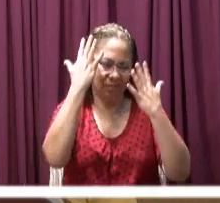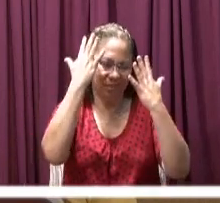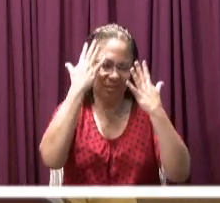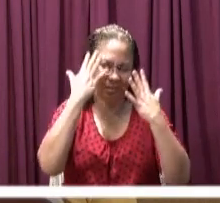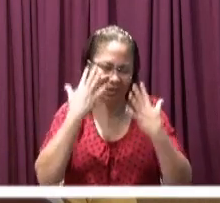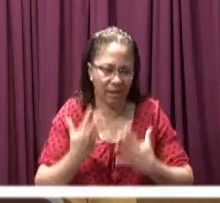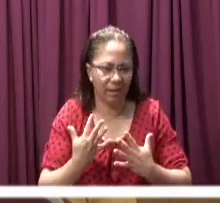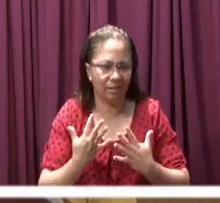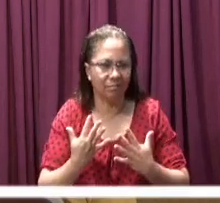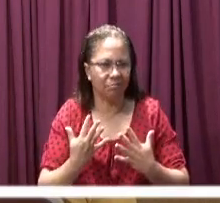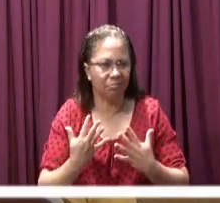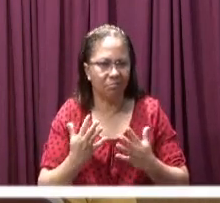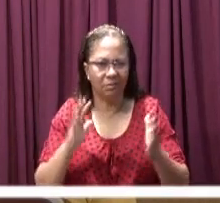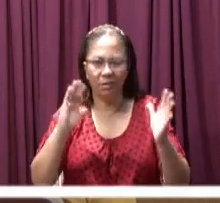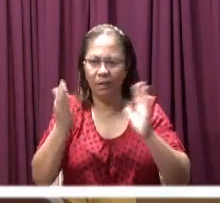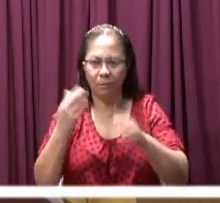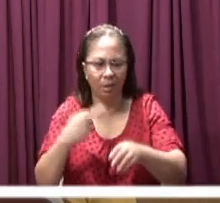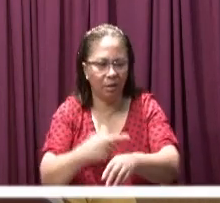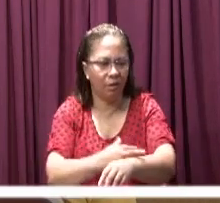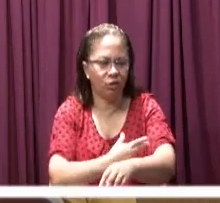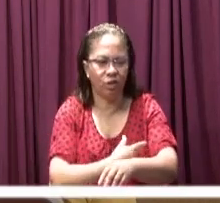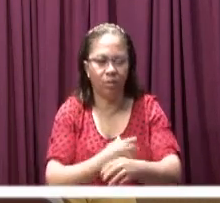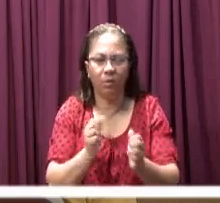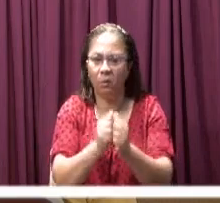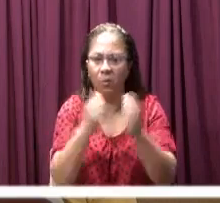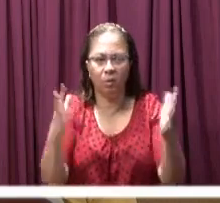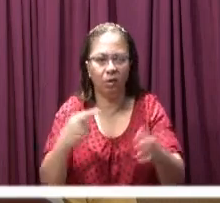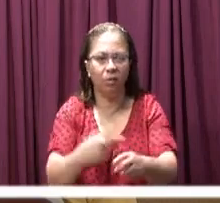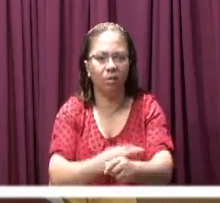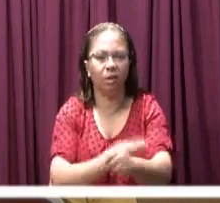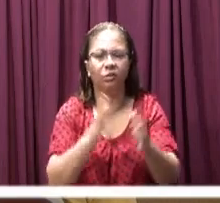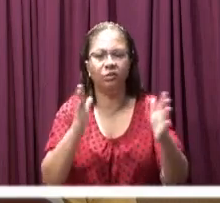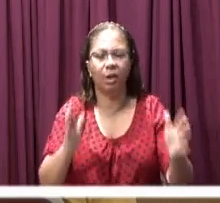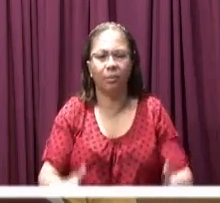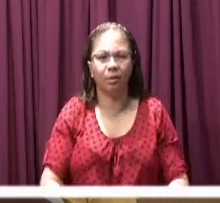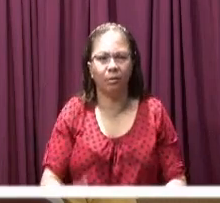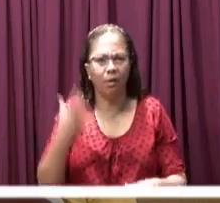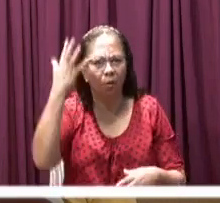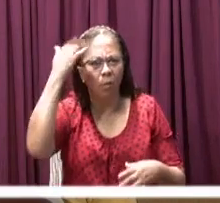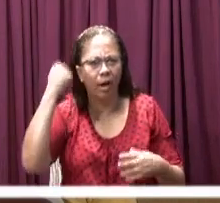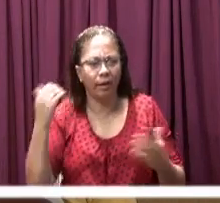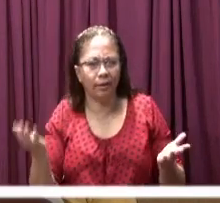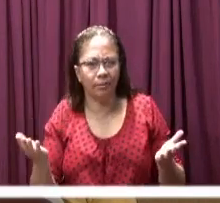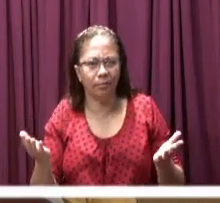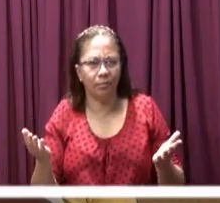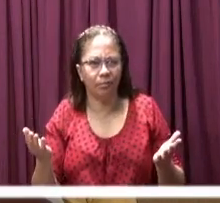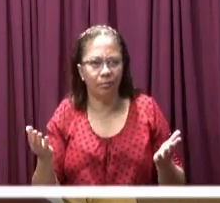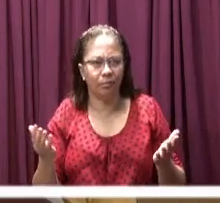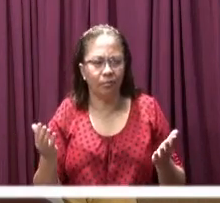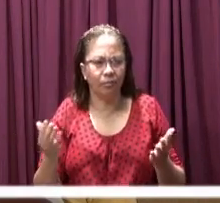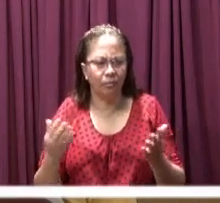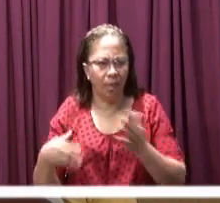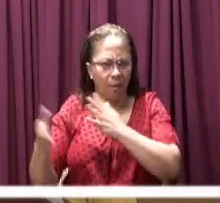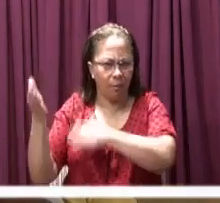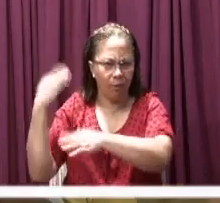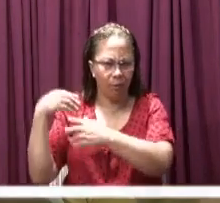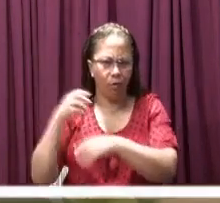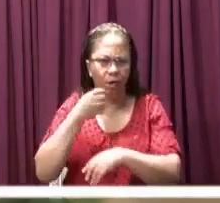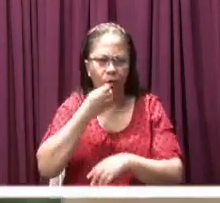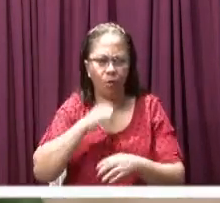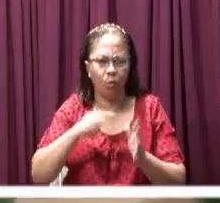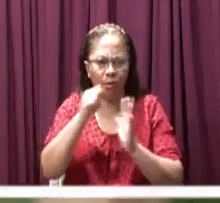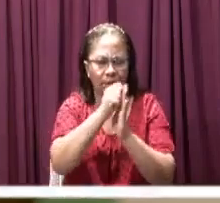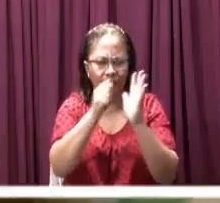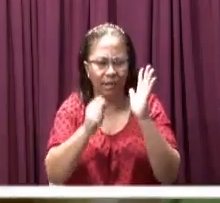like sheep without a shepherd. Why were they like sheep without a shepherd? All through the Old Testament, the image